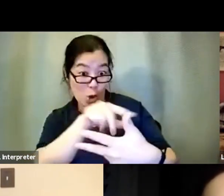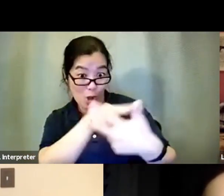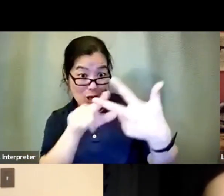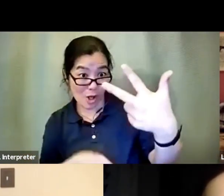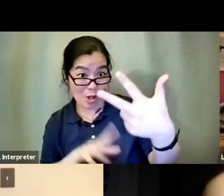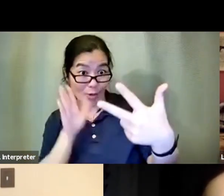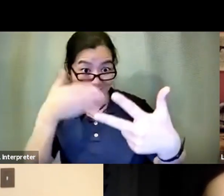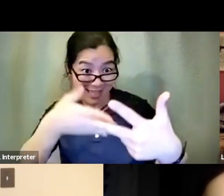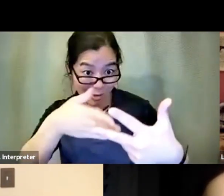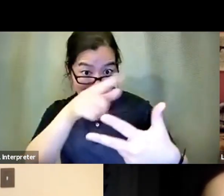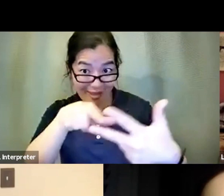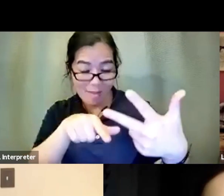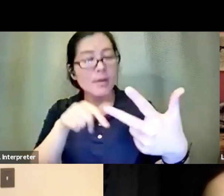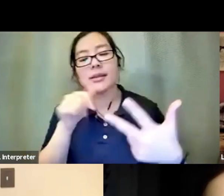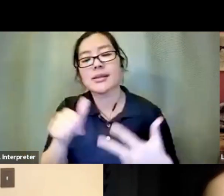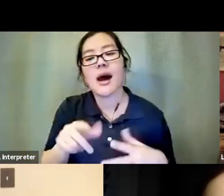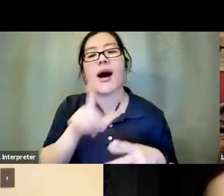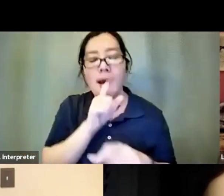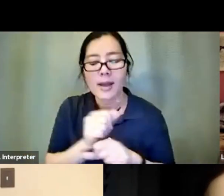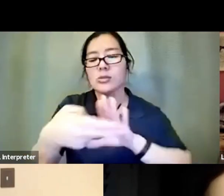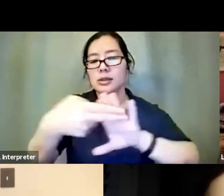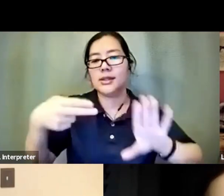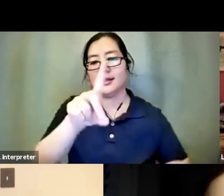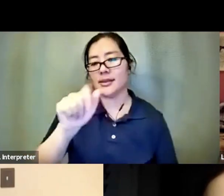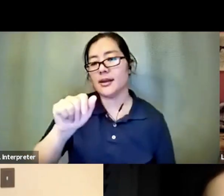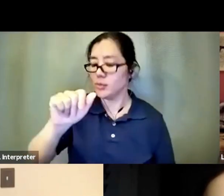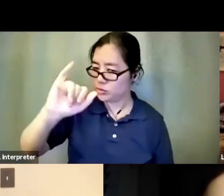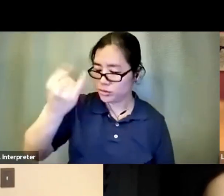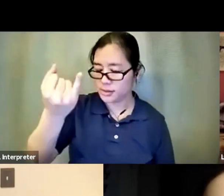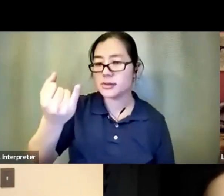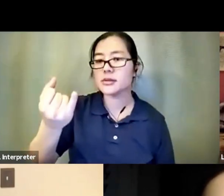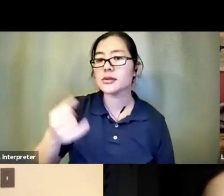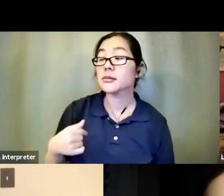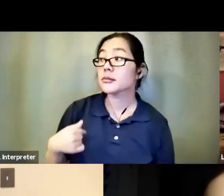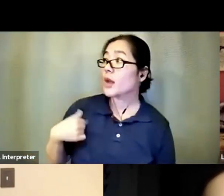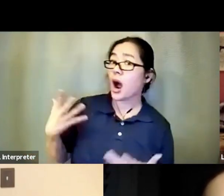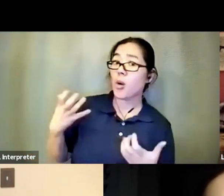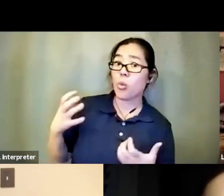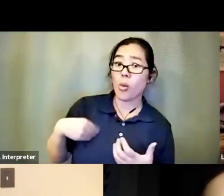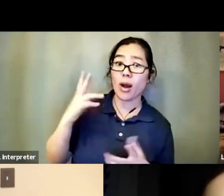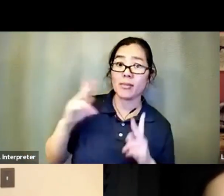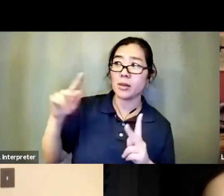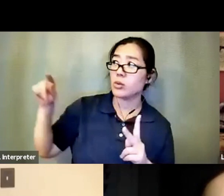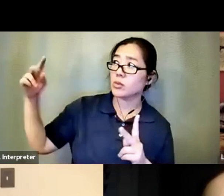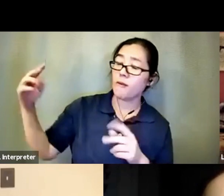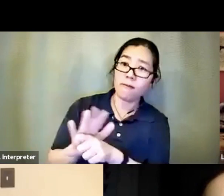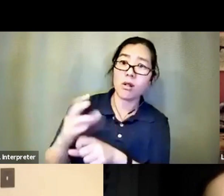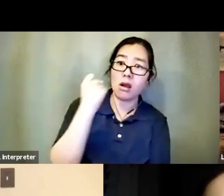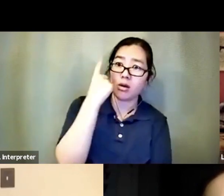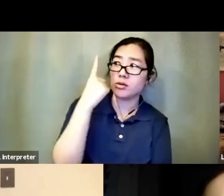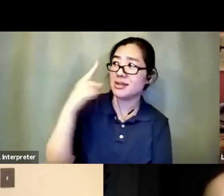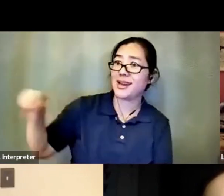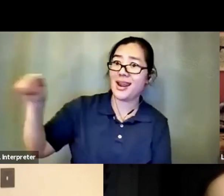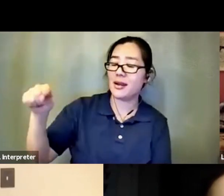Here's the thing. I want white disabled people to like get it, all of it. But part of the getting it is they